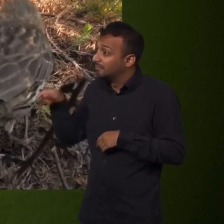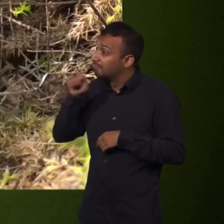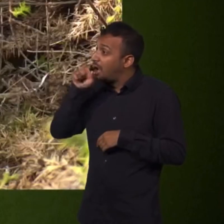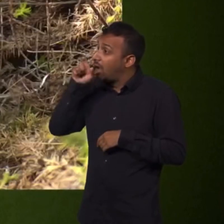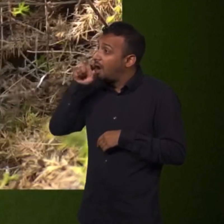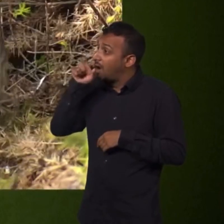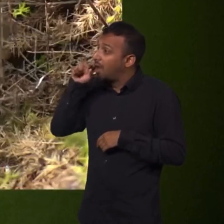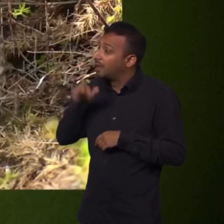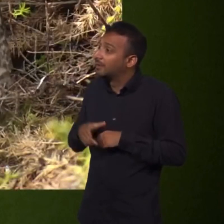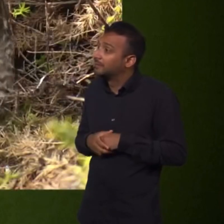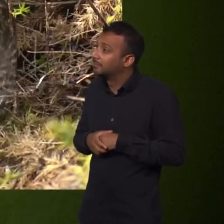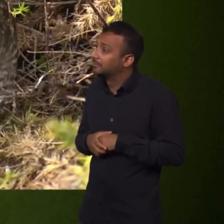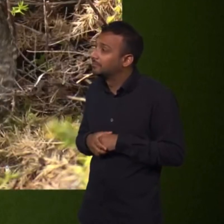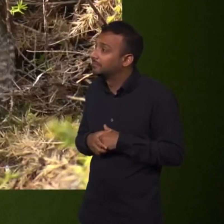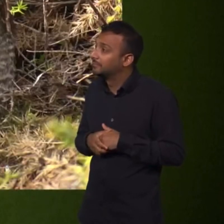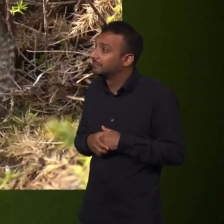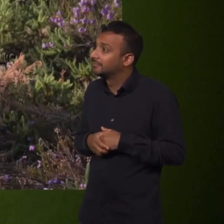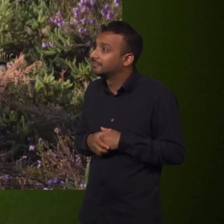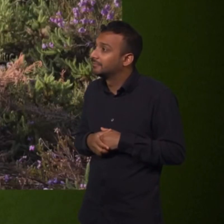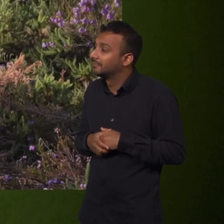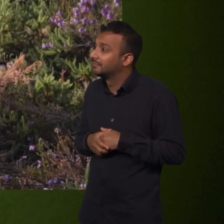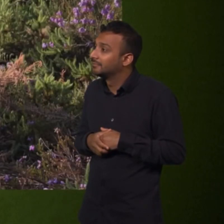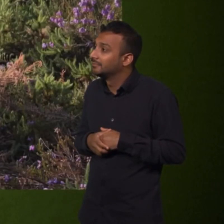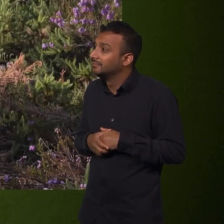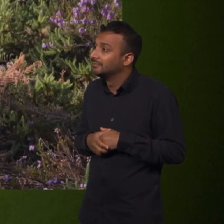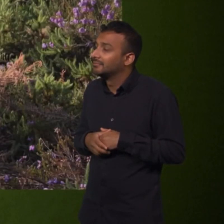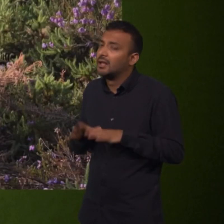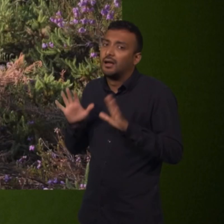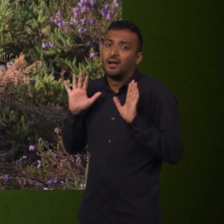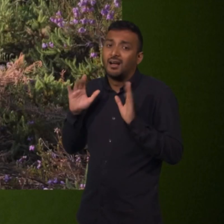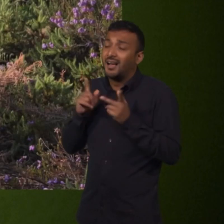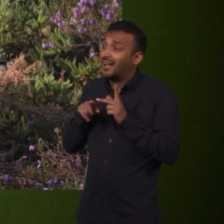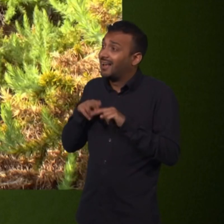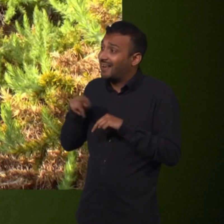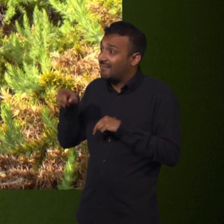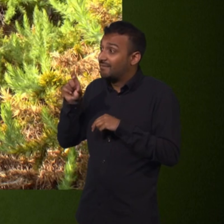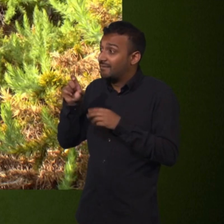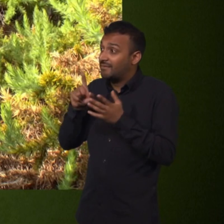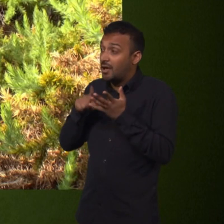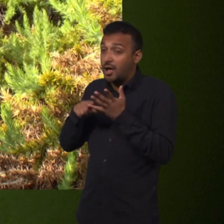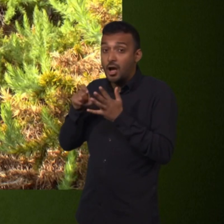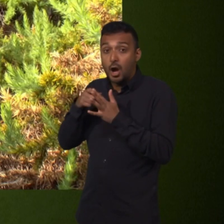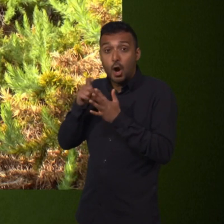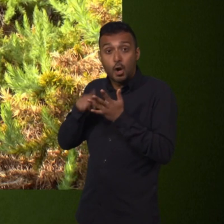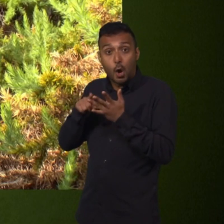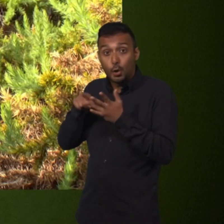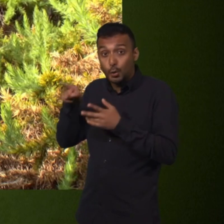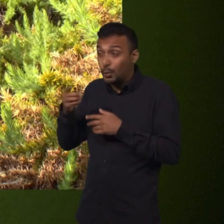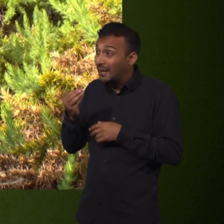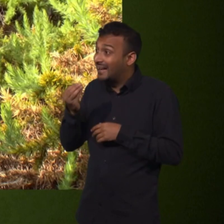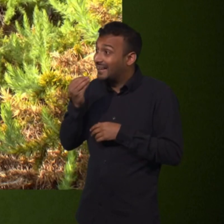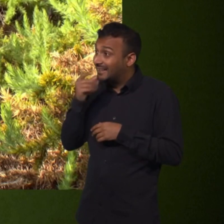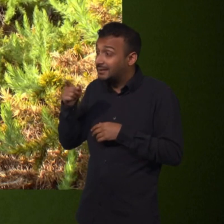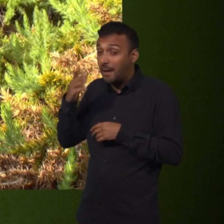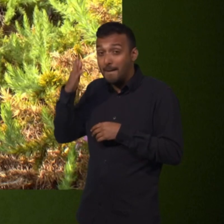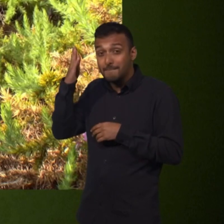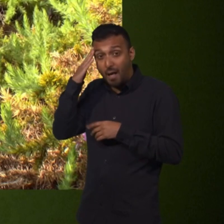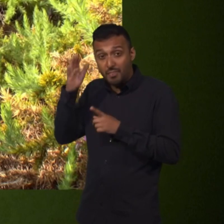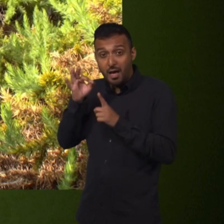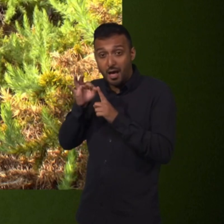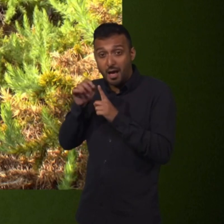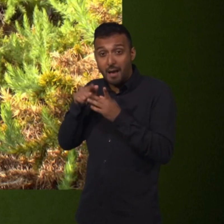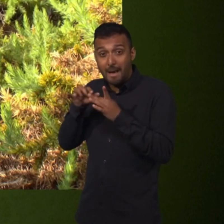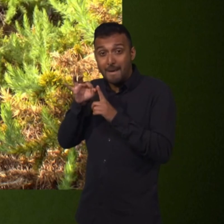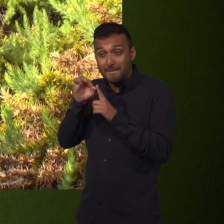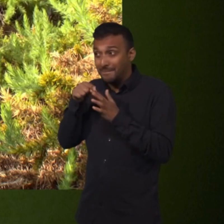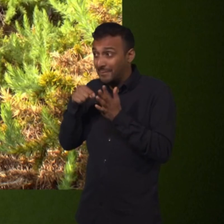that, look. No, I tell you, if it eats the pipit, if the cuckoo eats its mother pipit, then that's it. I'm done, that's enough. Right, well,